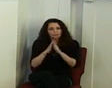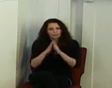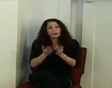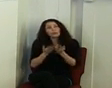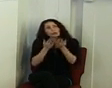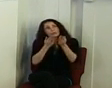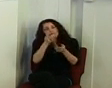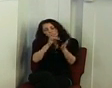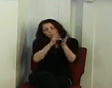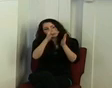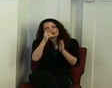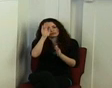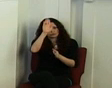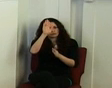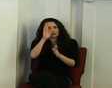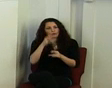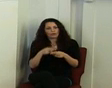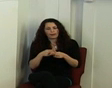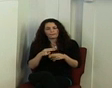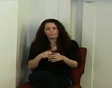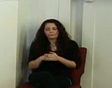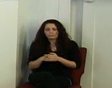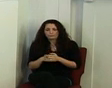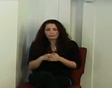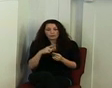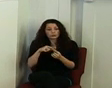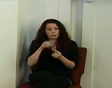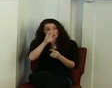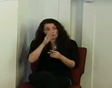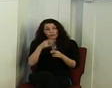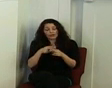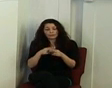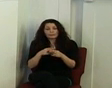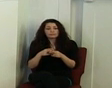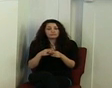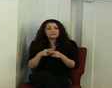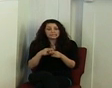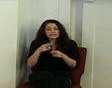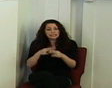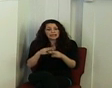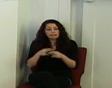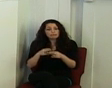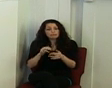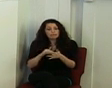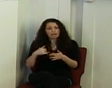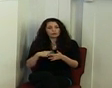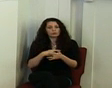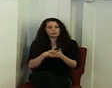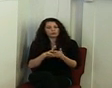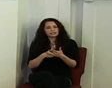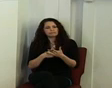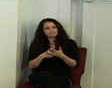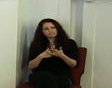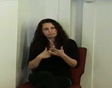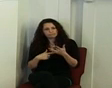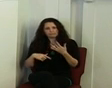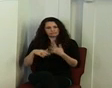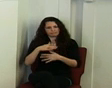glory to your name. Because your name is the name that we have chiseled upon our